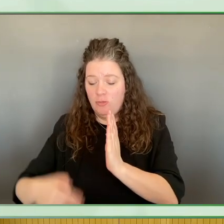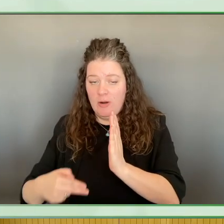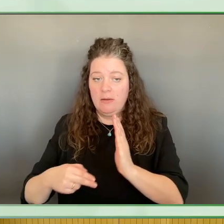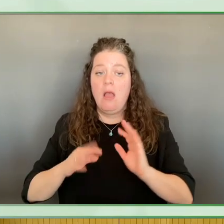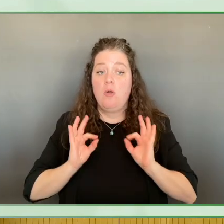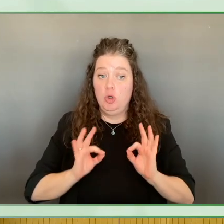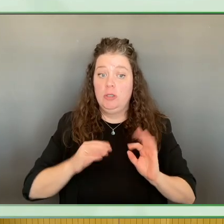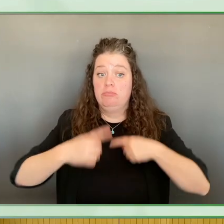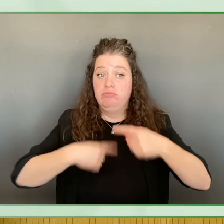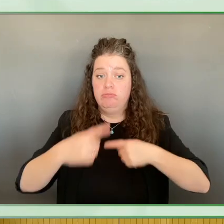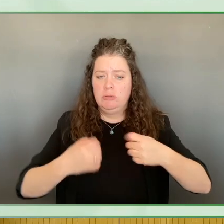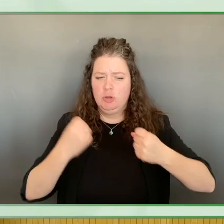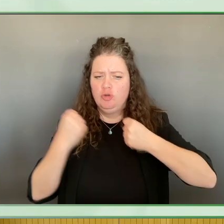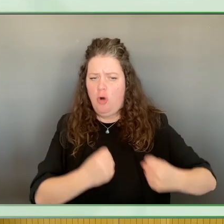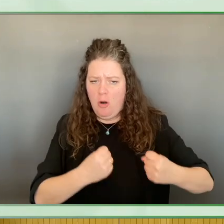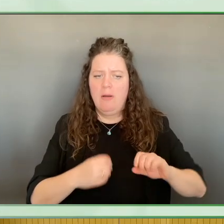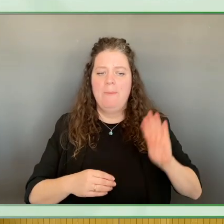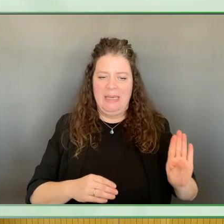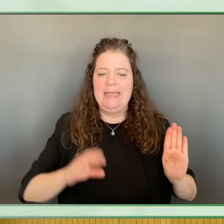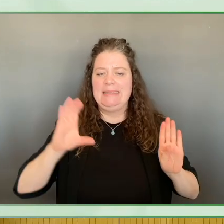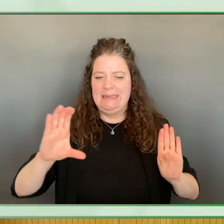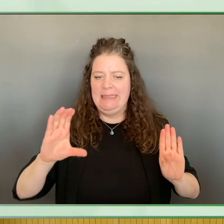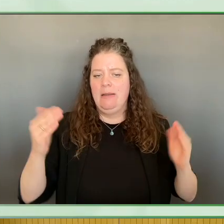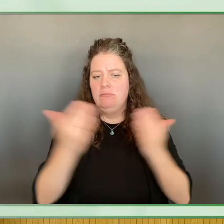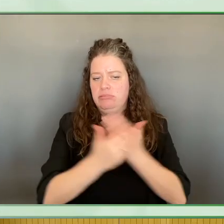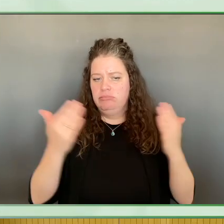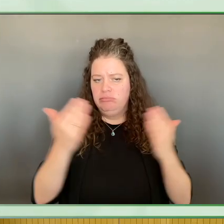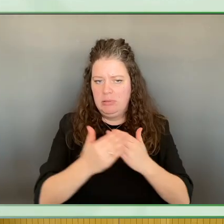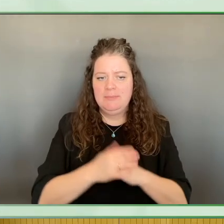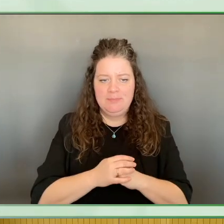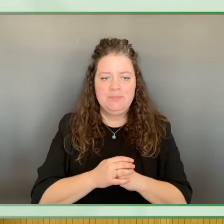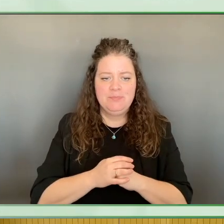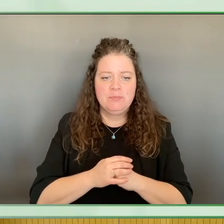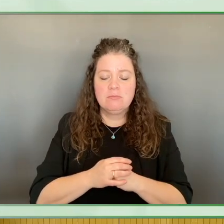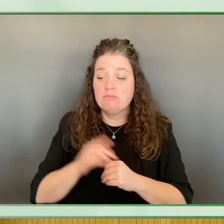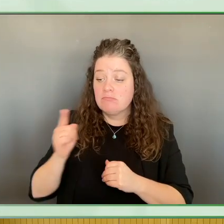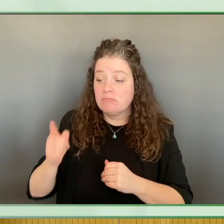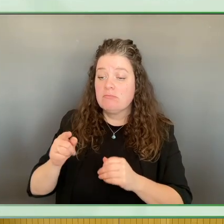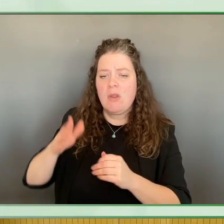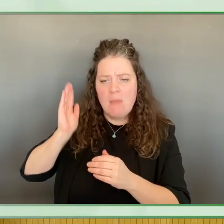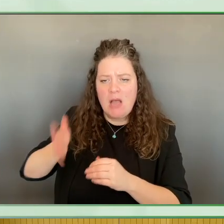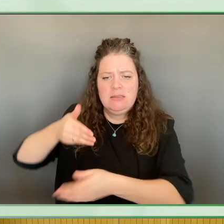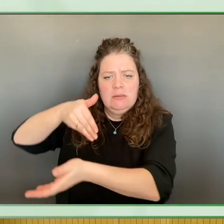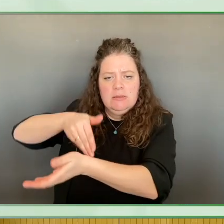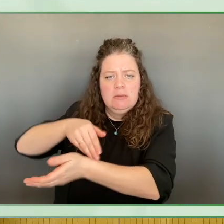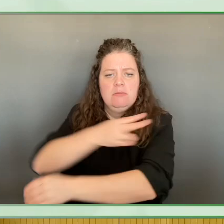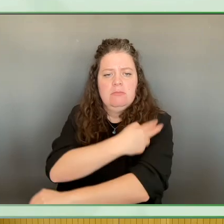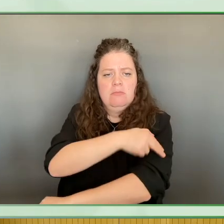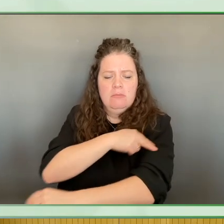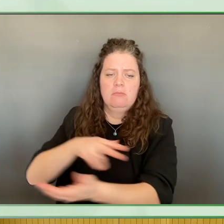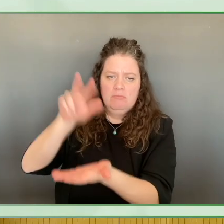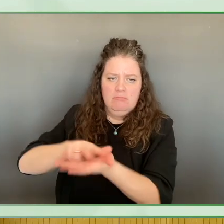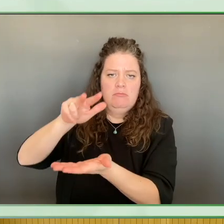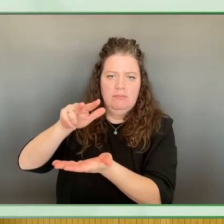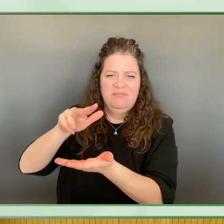guided by the principle of, if there is no prescription, provision will not happen. You'd be surprised, in India, there is no prescription system for